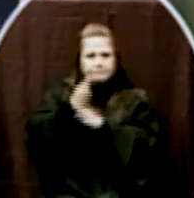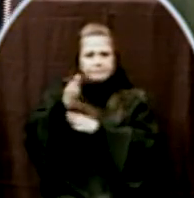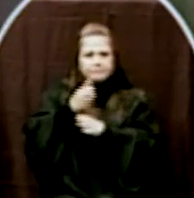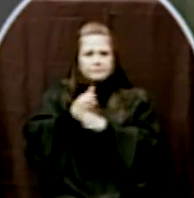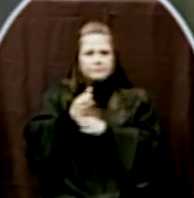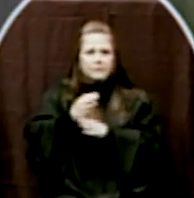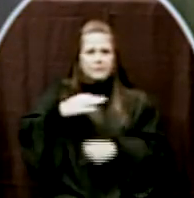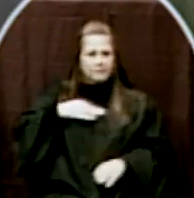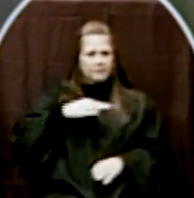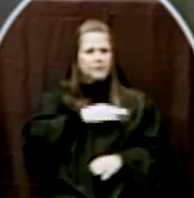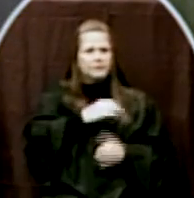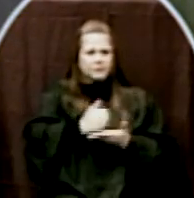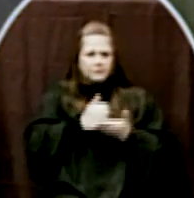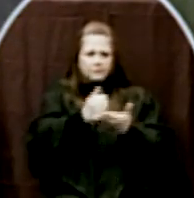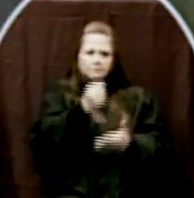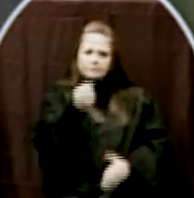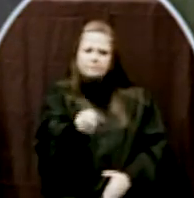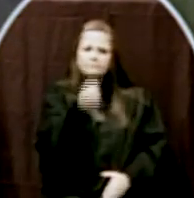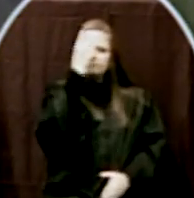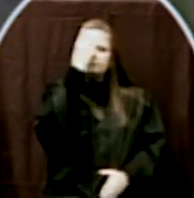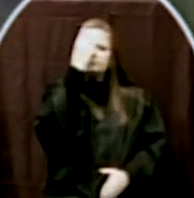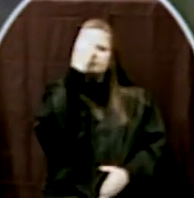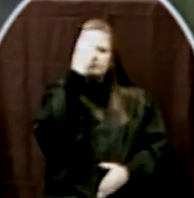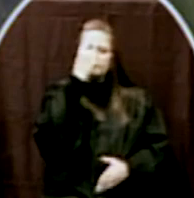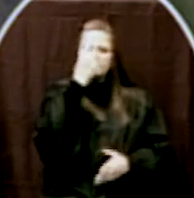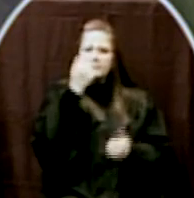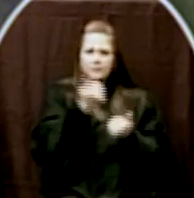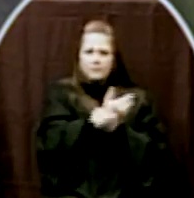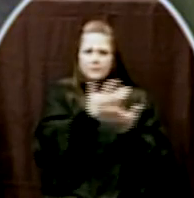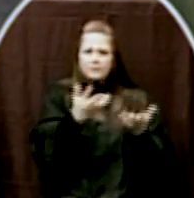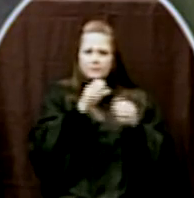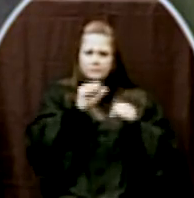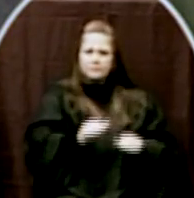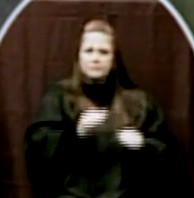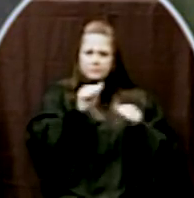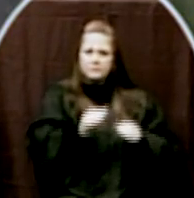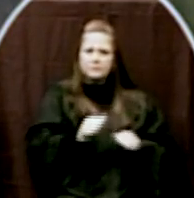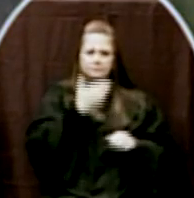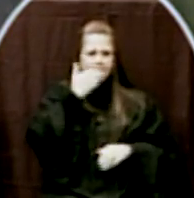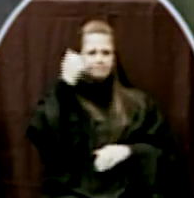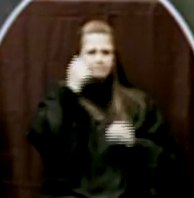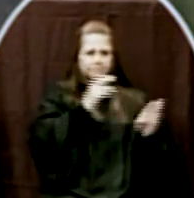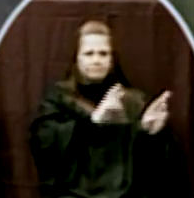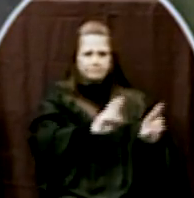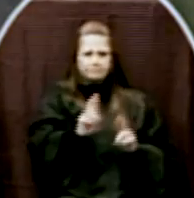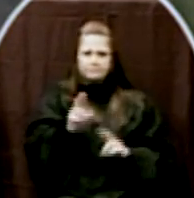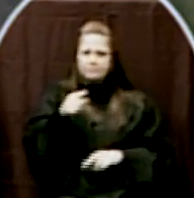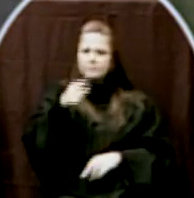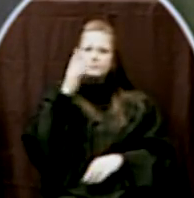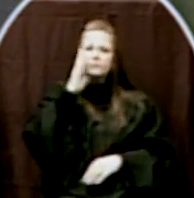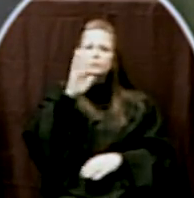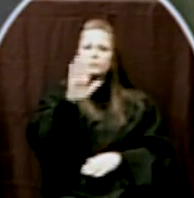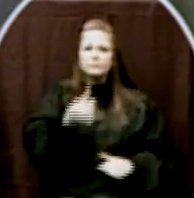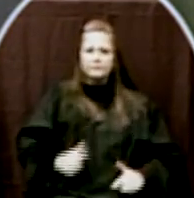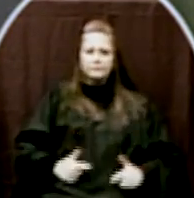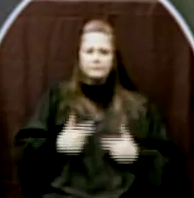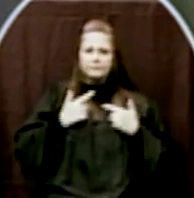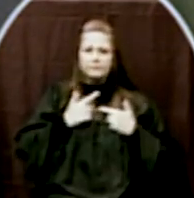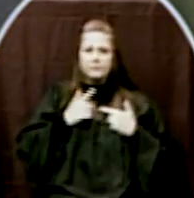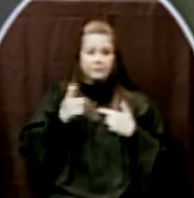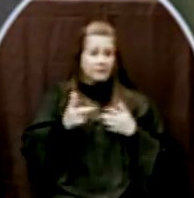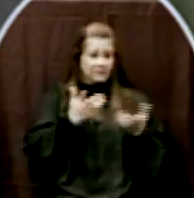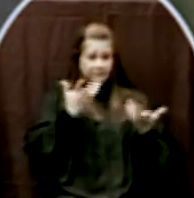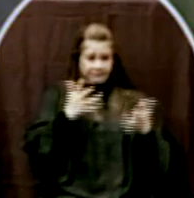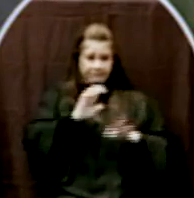They've made sure that you have had as many real-world experiences as possible to best prepare you for your career and for your life. They've arranged